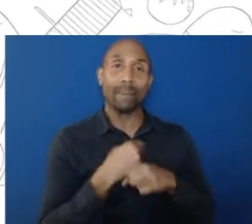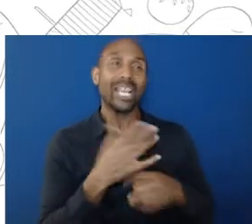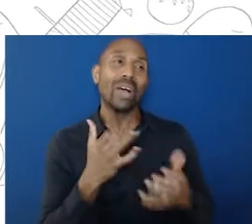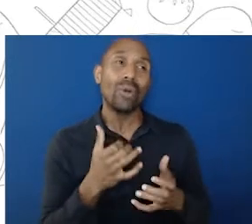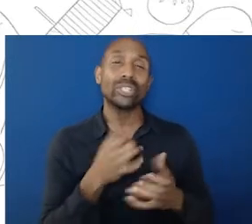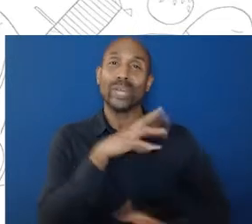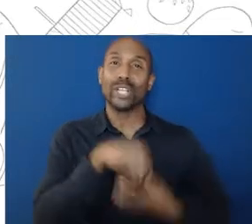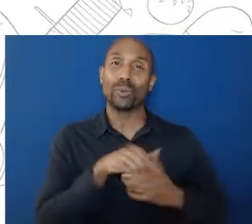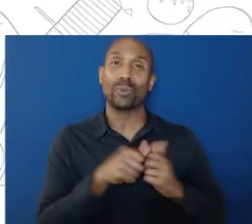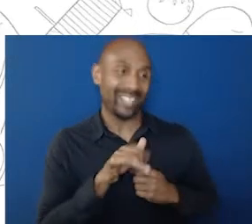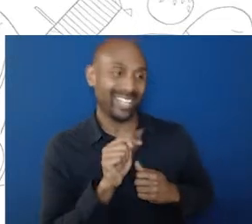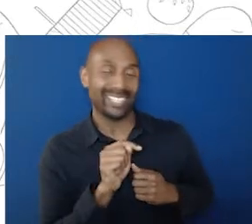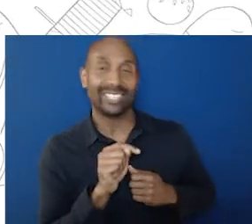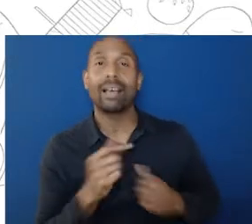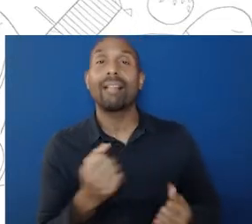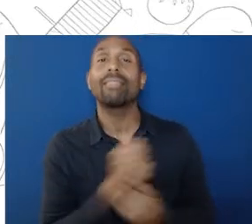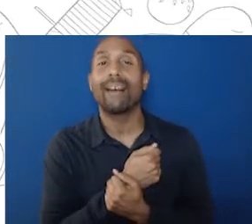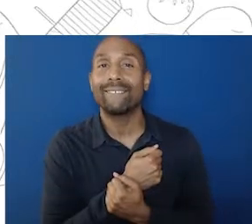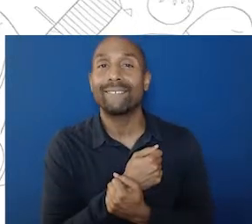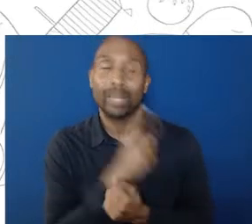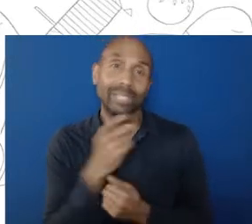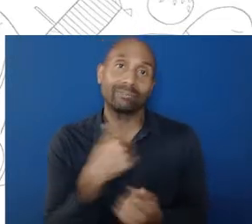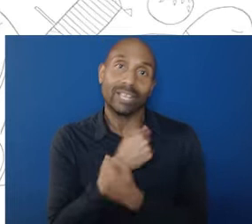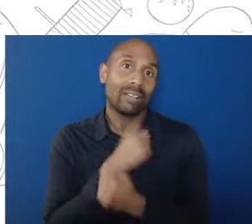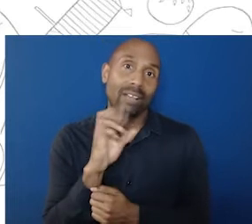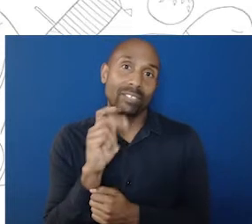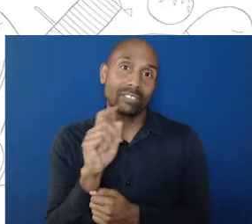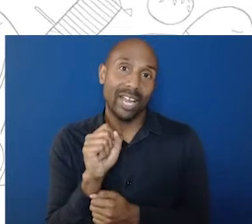who loves to craft, loves those fine,